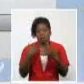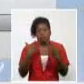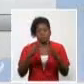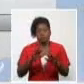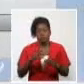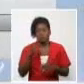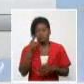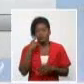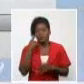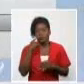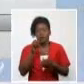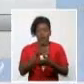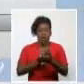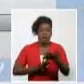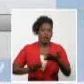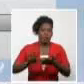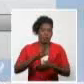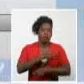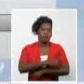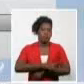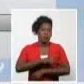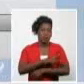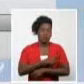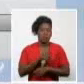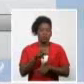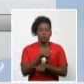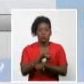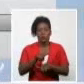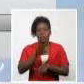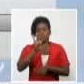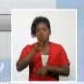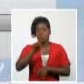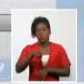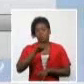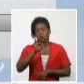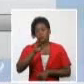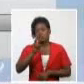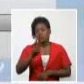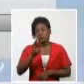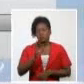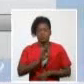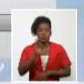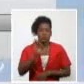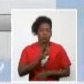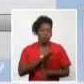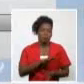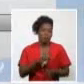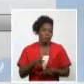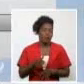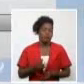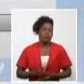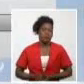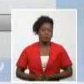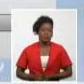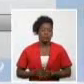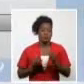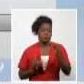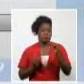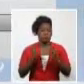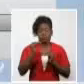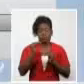We do not want to finish this without referring to the positive rate in our